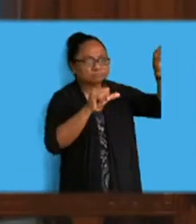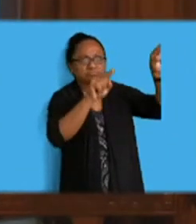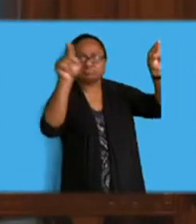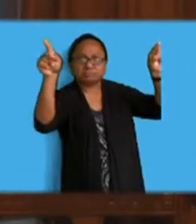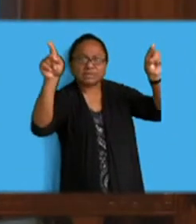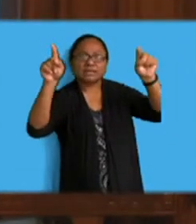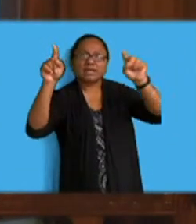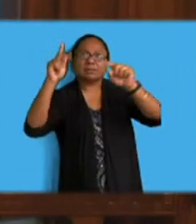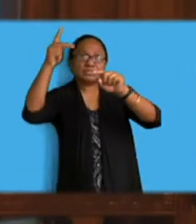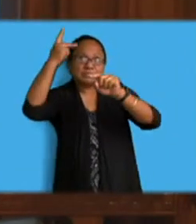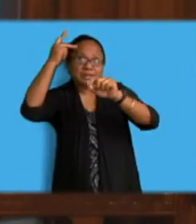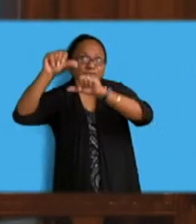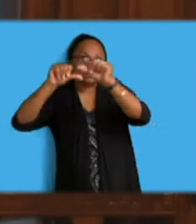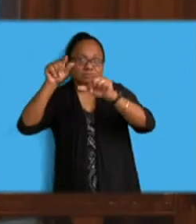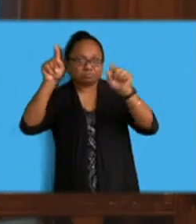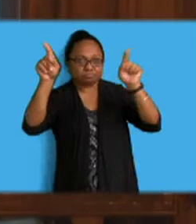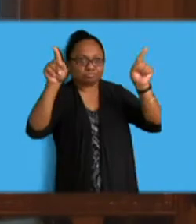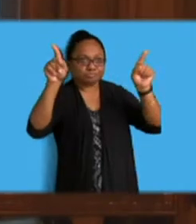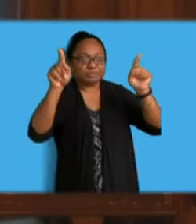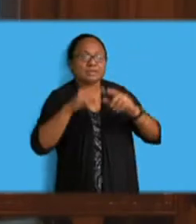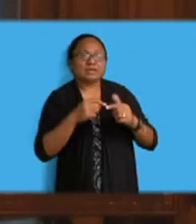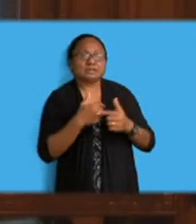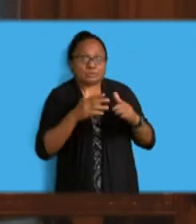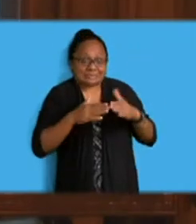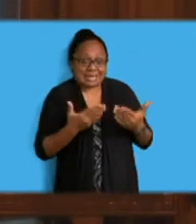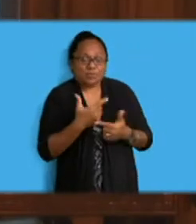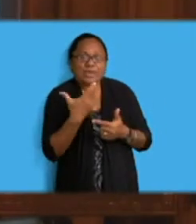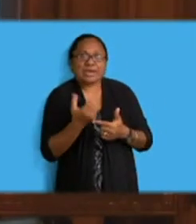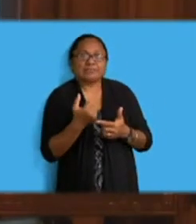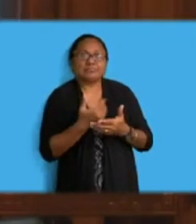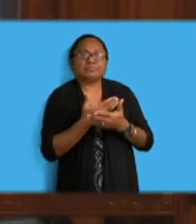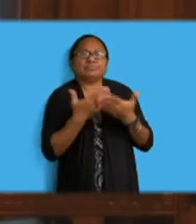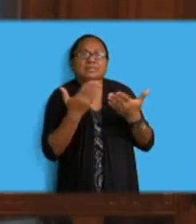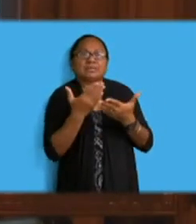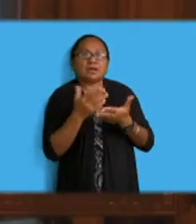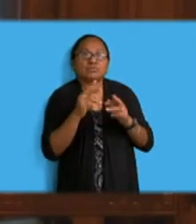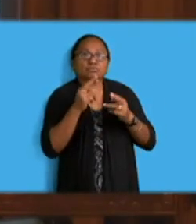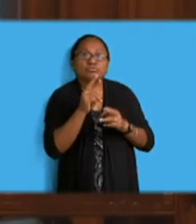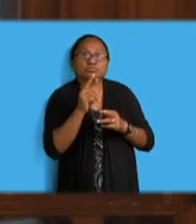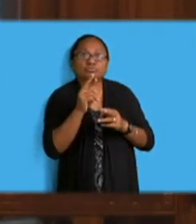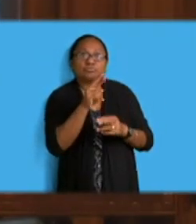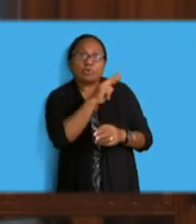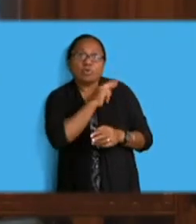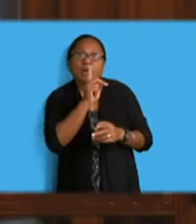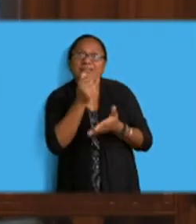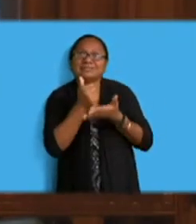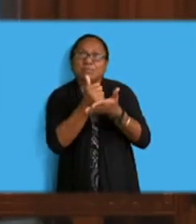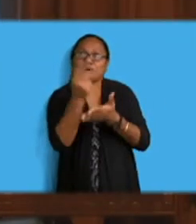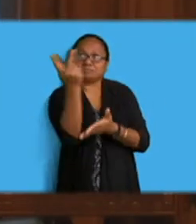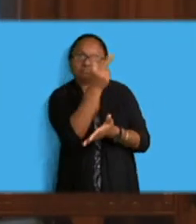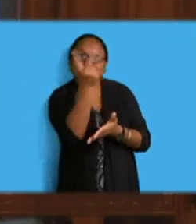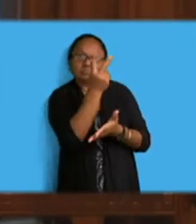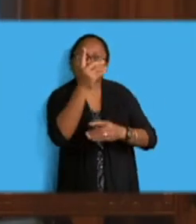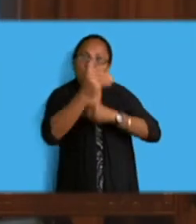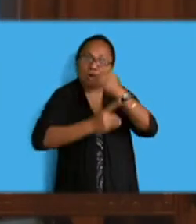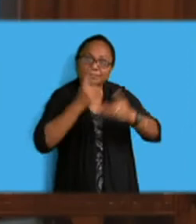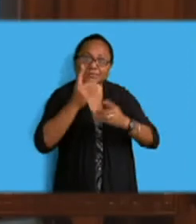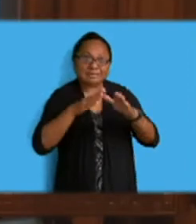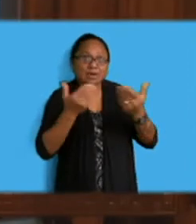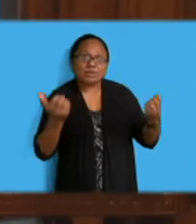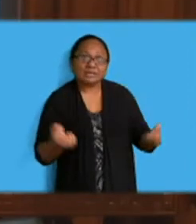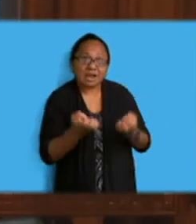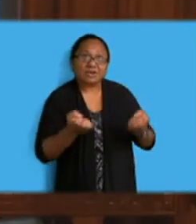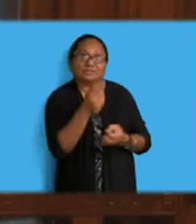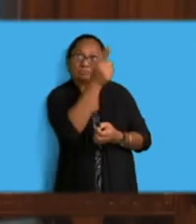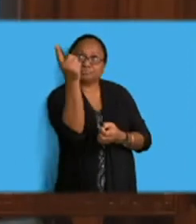are playing a very active role in supporting the conferences. Both of them now, we have encouraged them to have 2